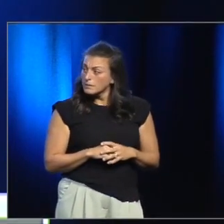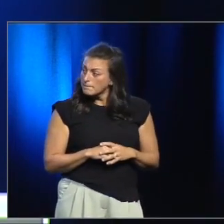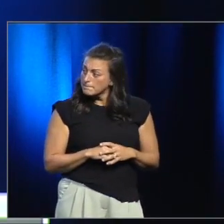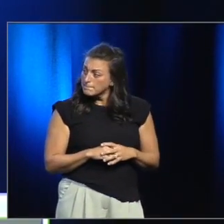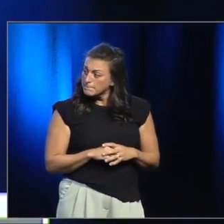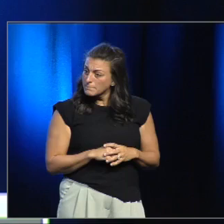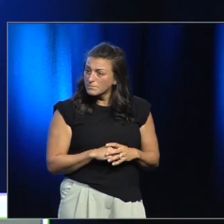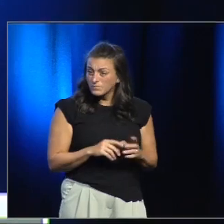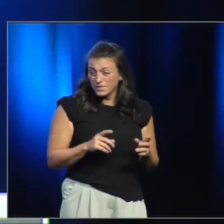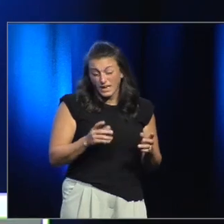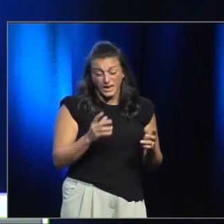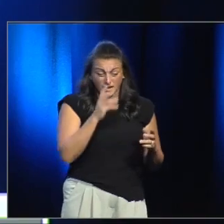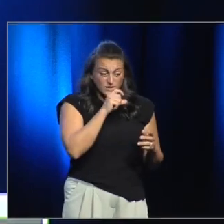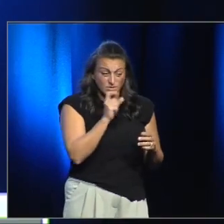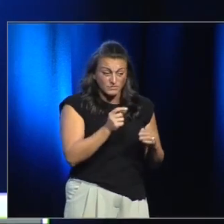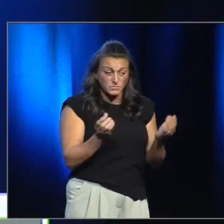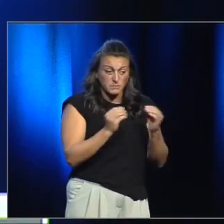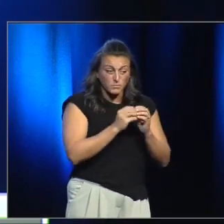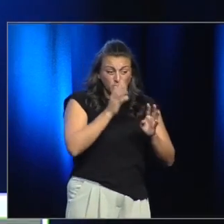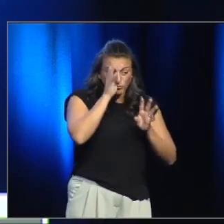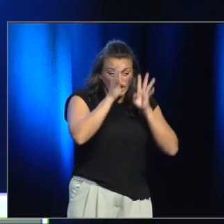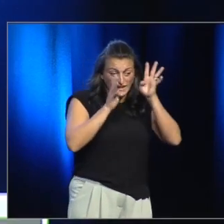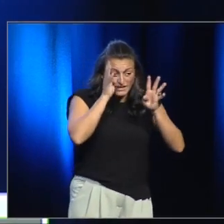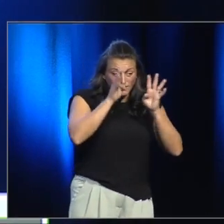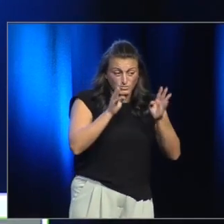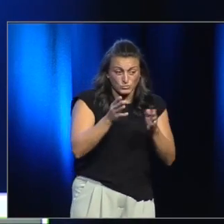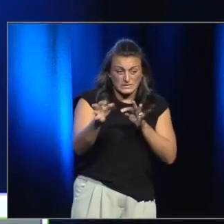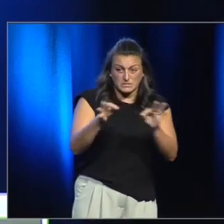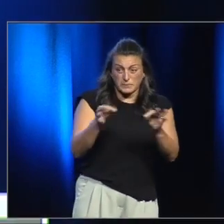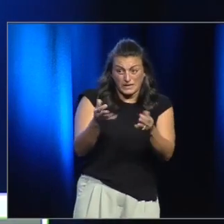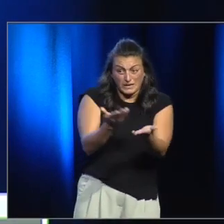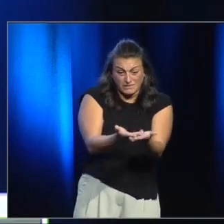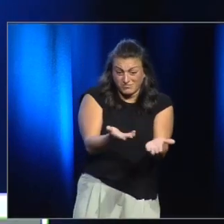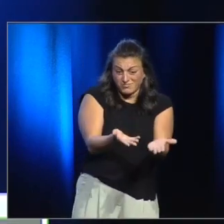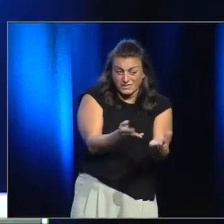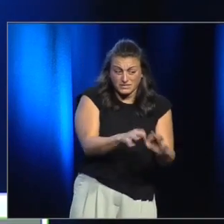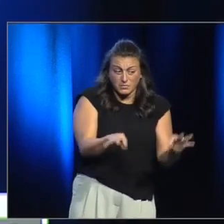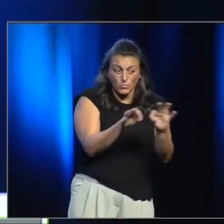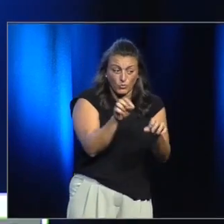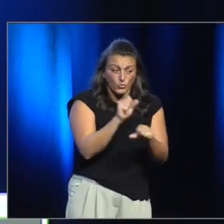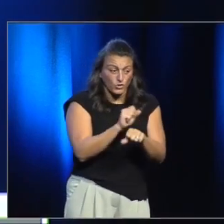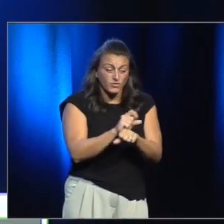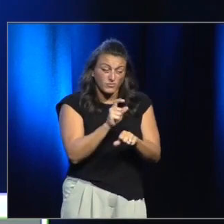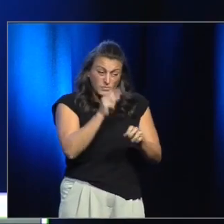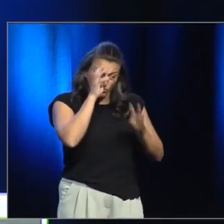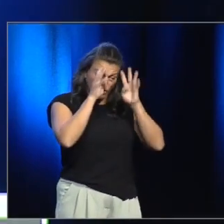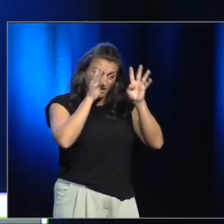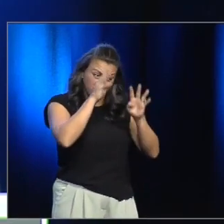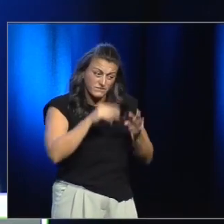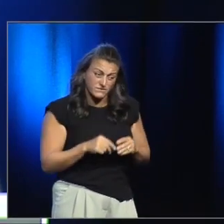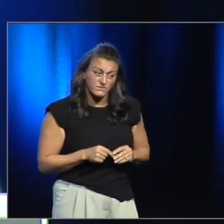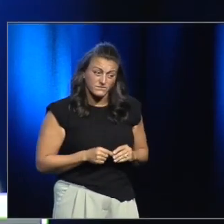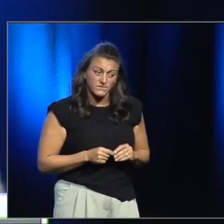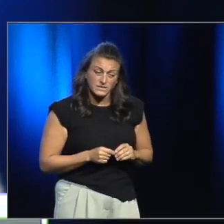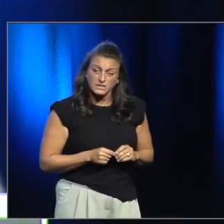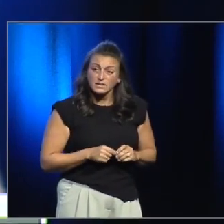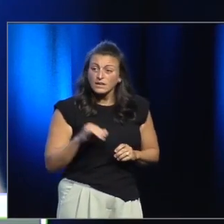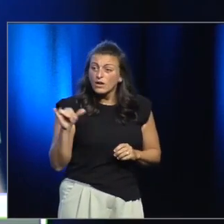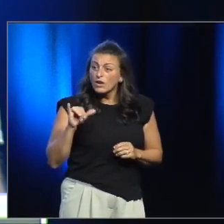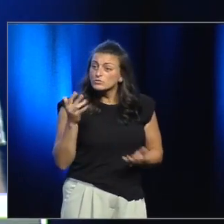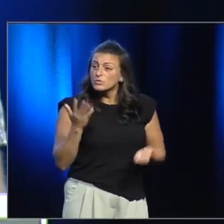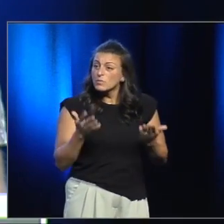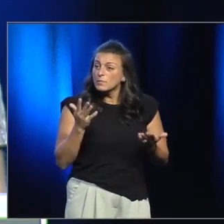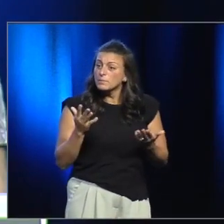a bit creative in how you go about justifying the work. And possibly even look outside your